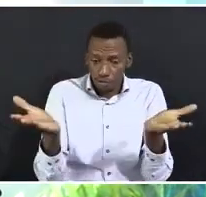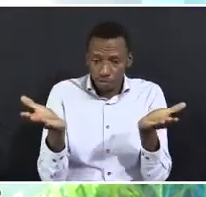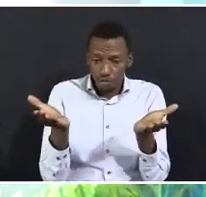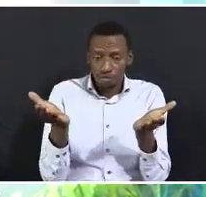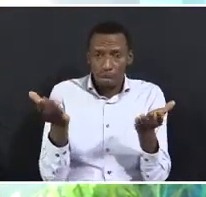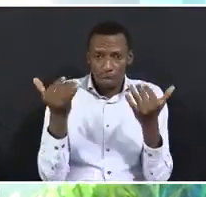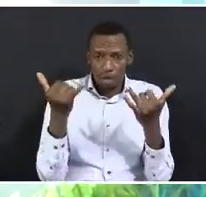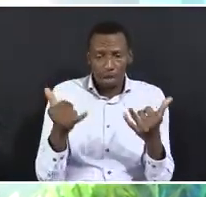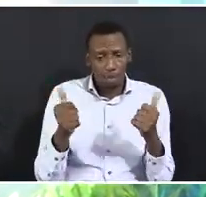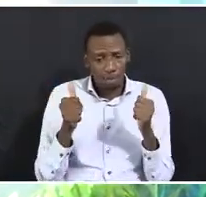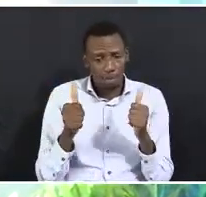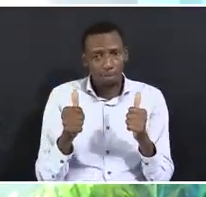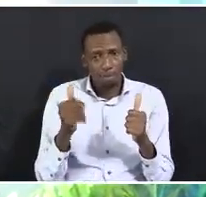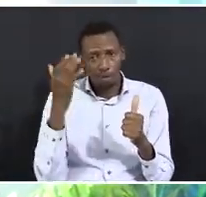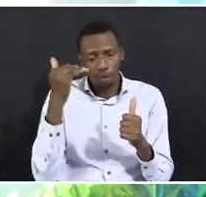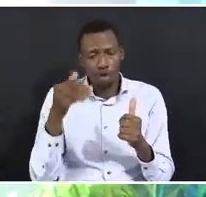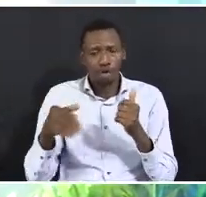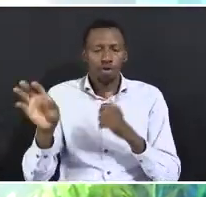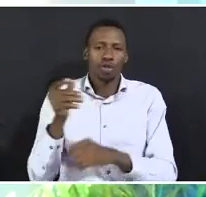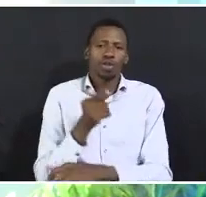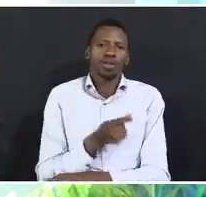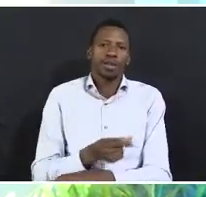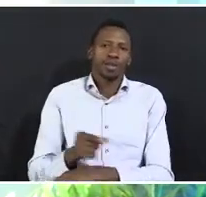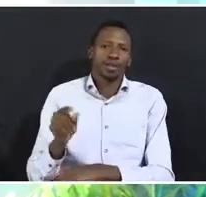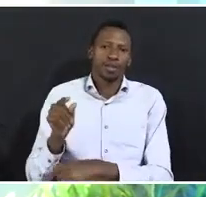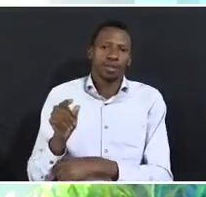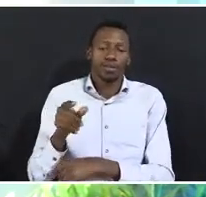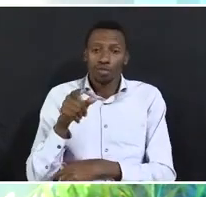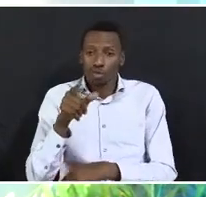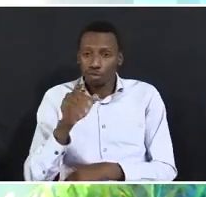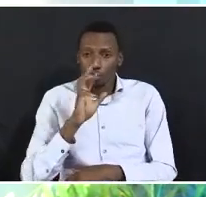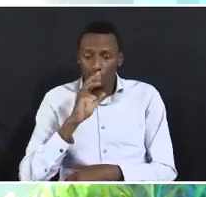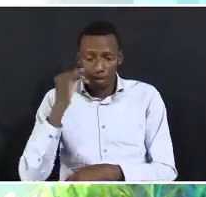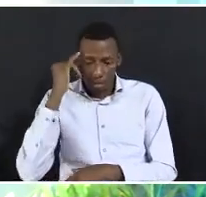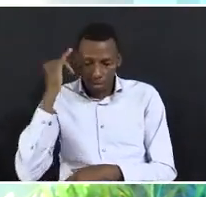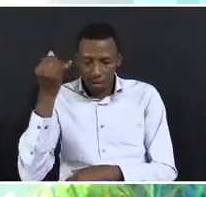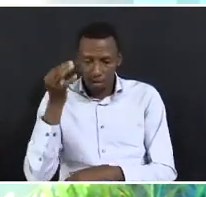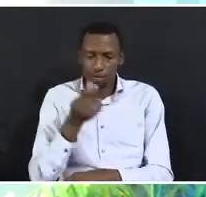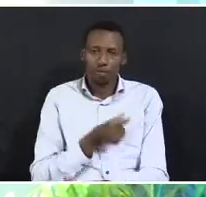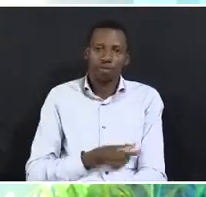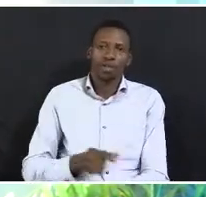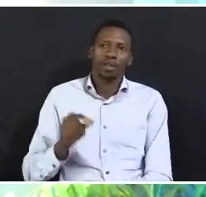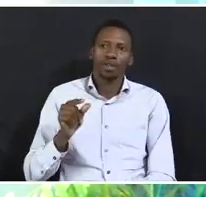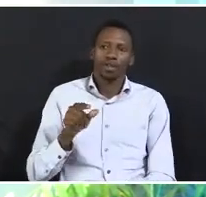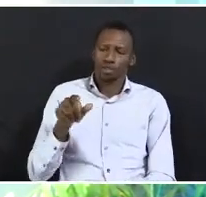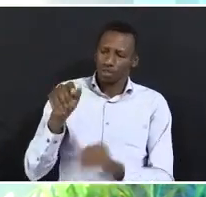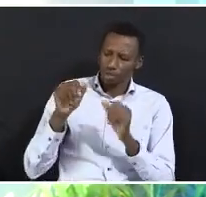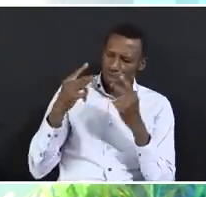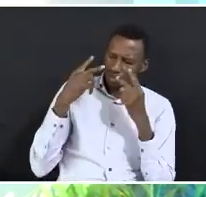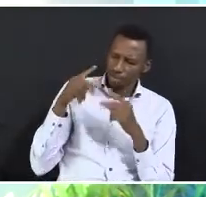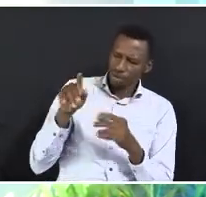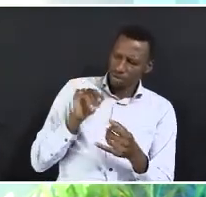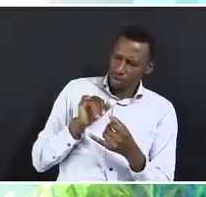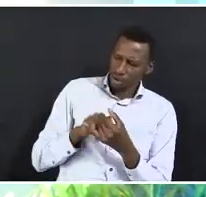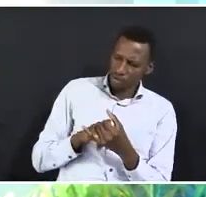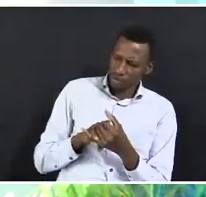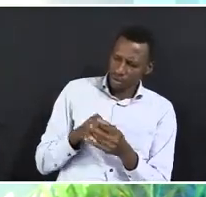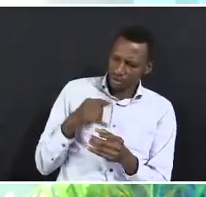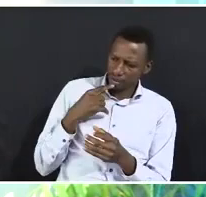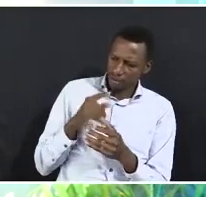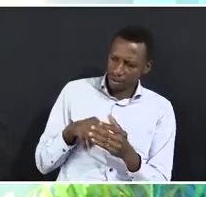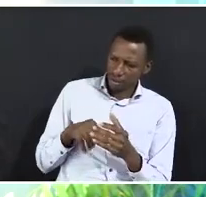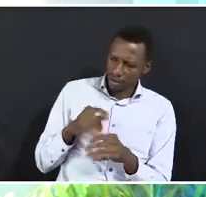of the grace. You are the picture of what? Grace. And you can look at your wife and you say,